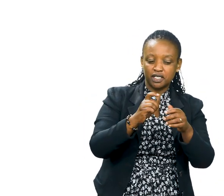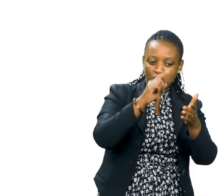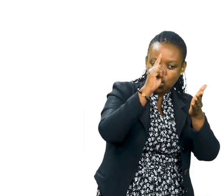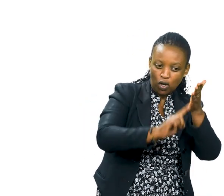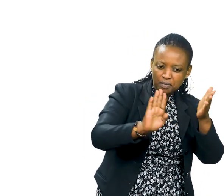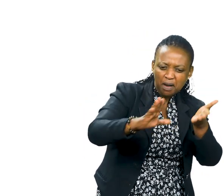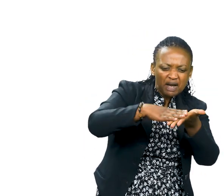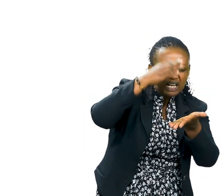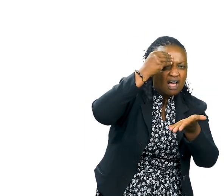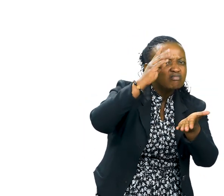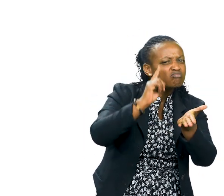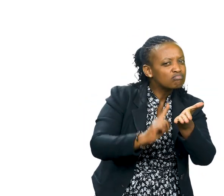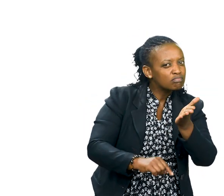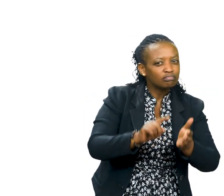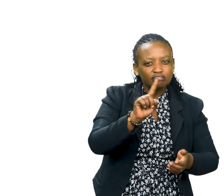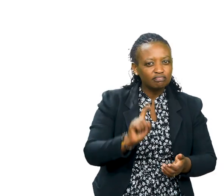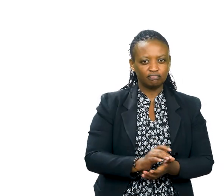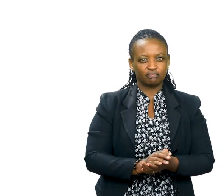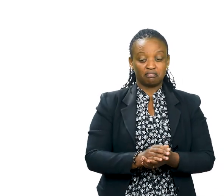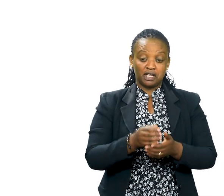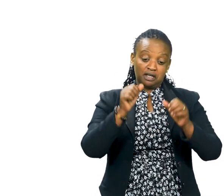image of what he has learned.